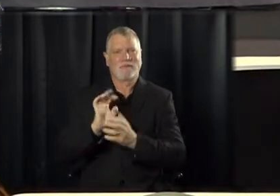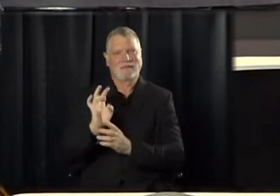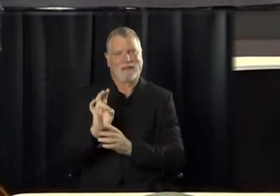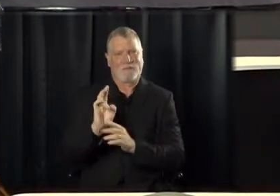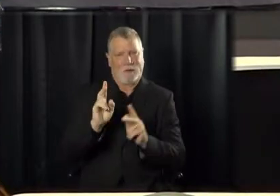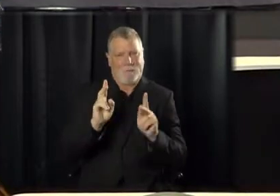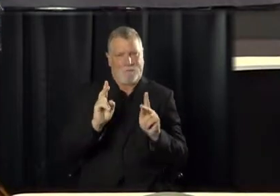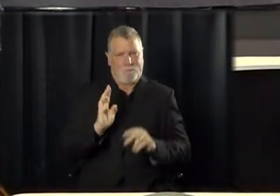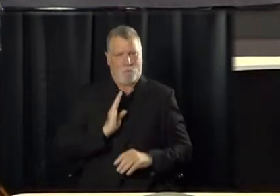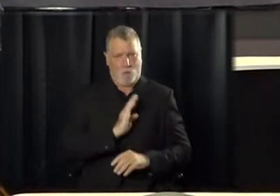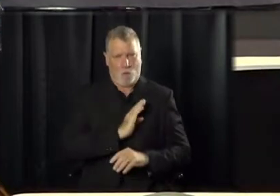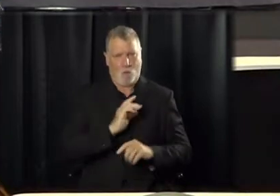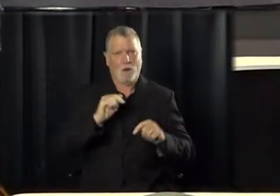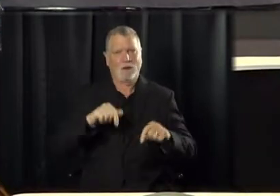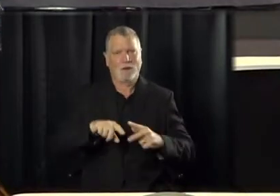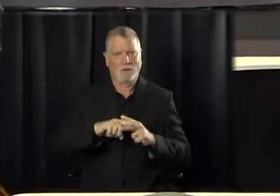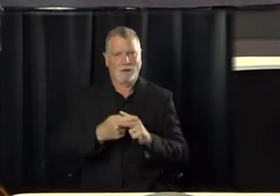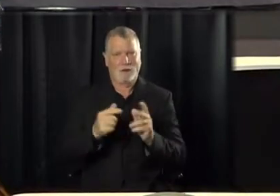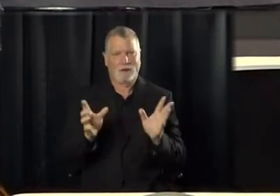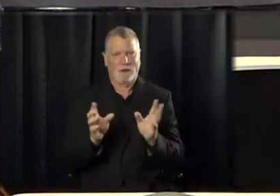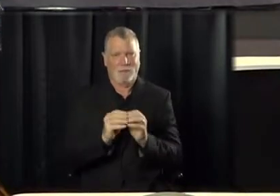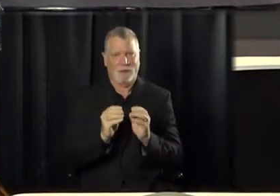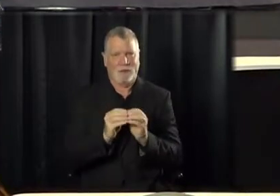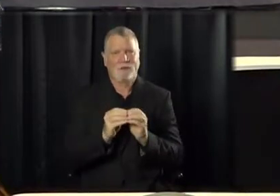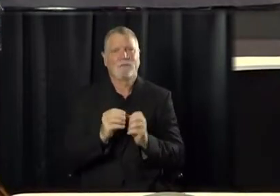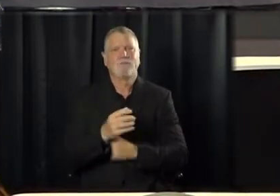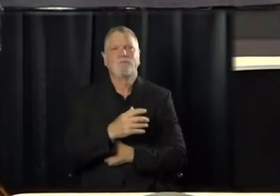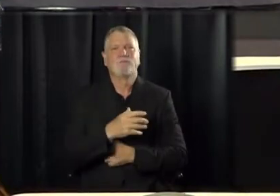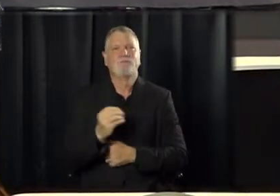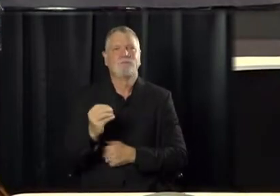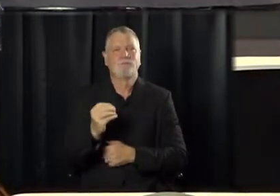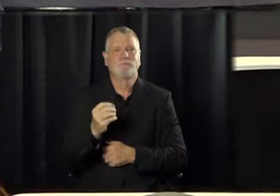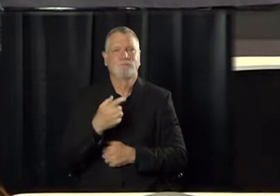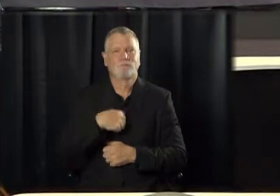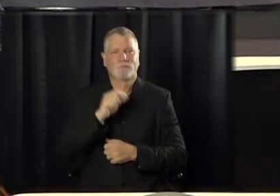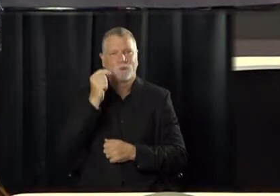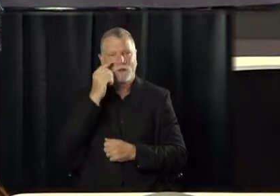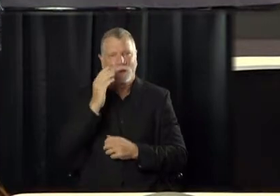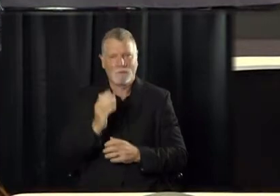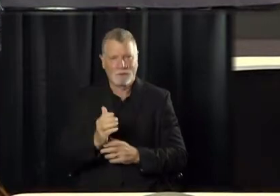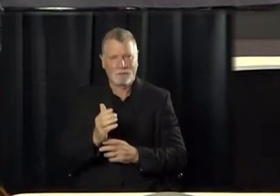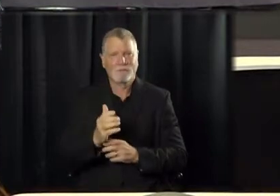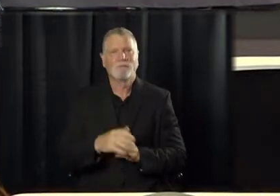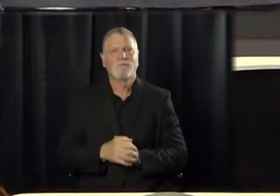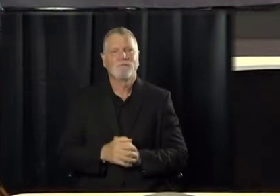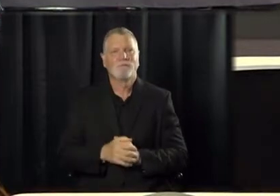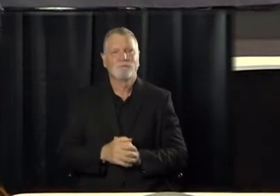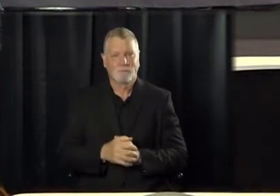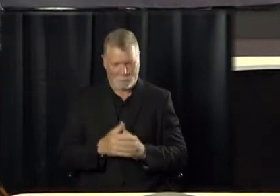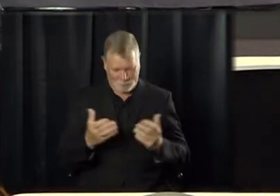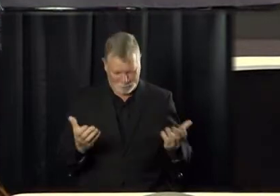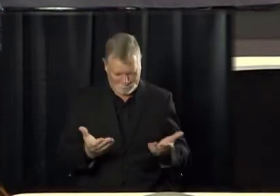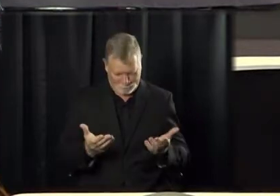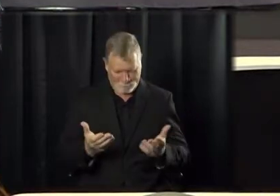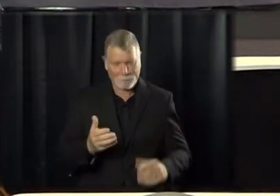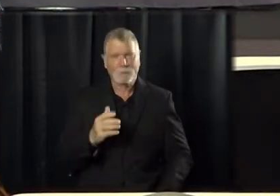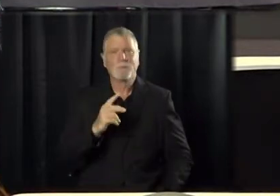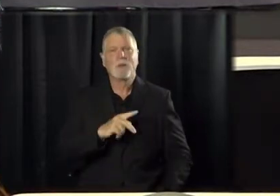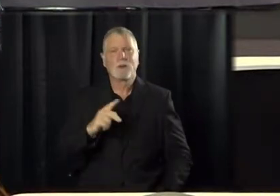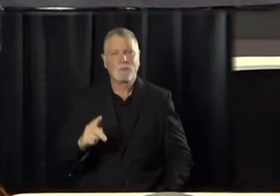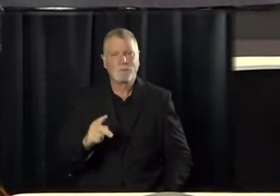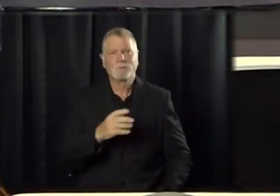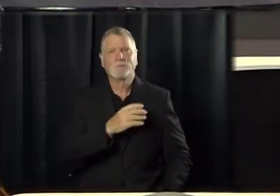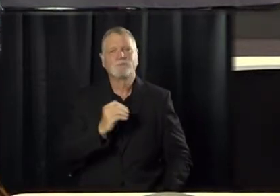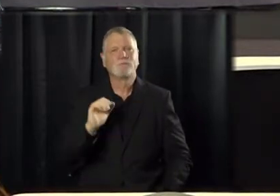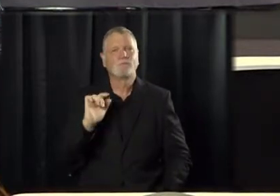board members at the start of the meeting, and Governor Pierluisi. Present. Good morning. And we also